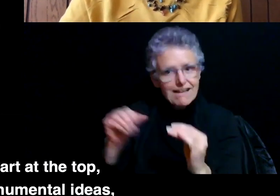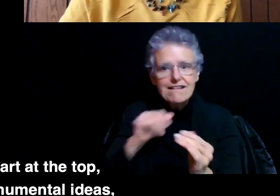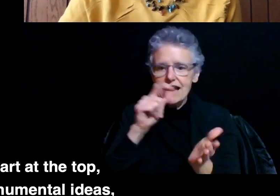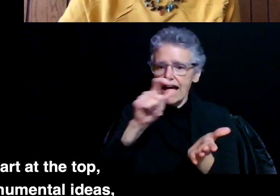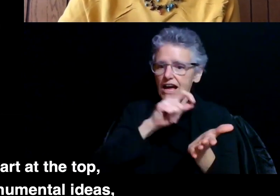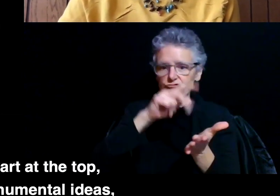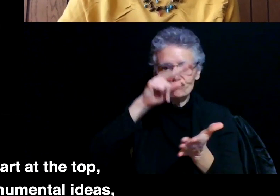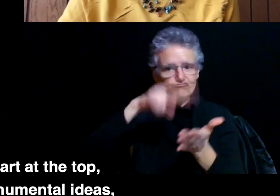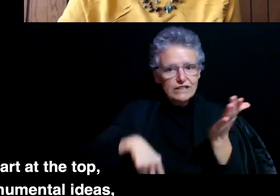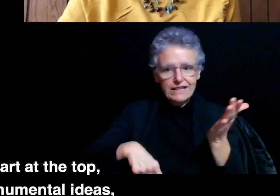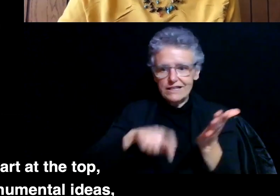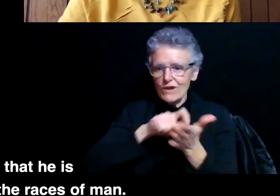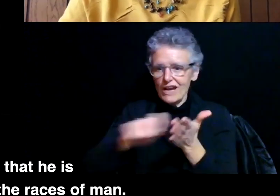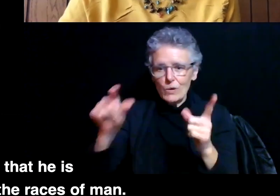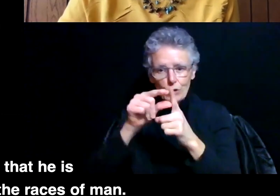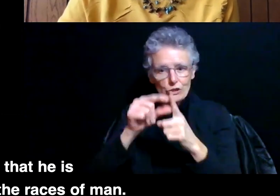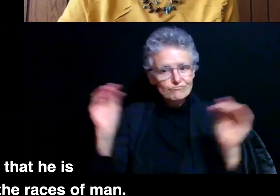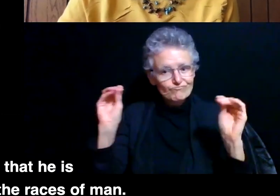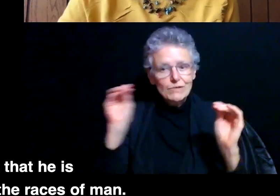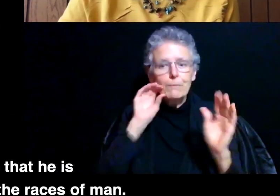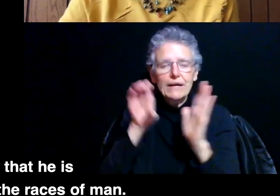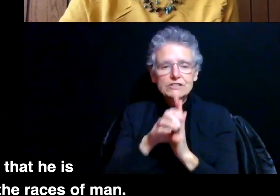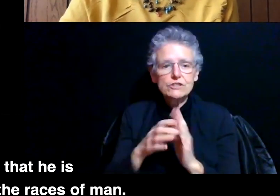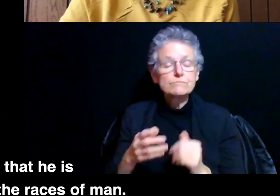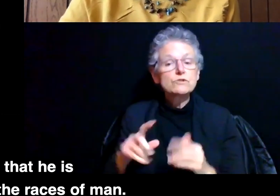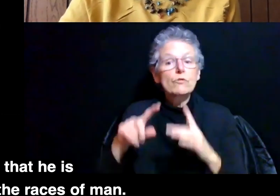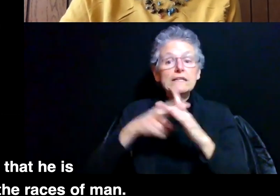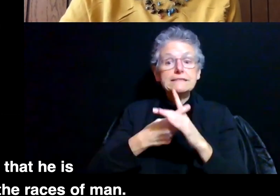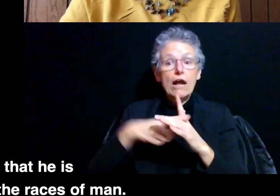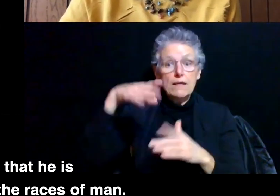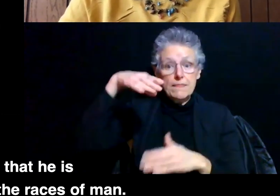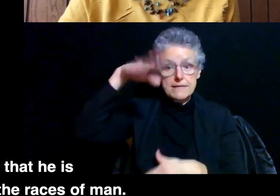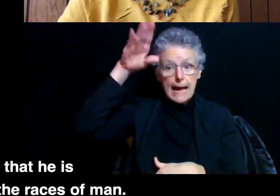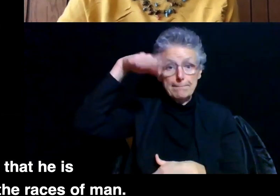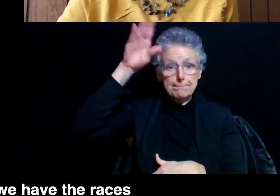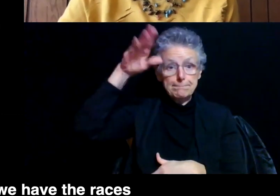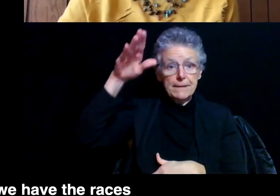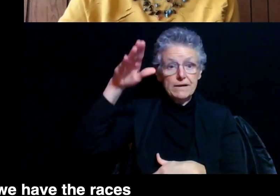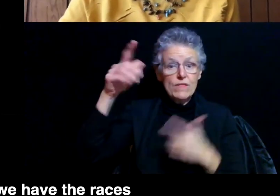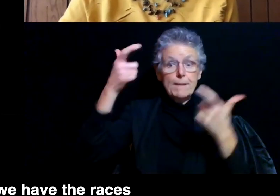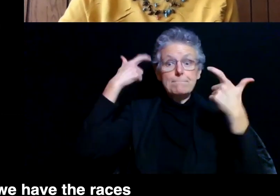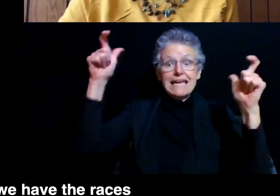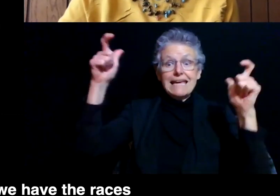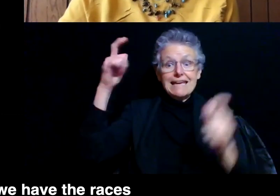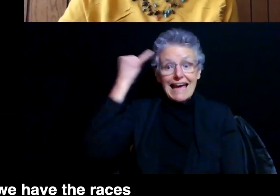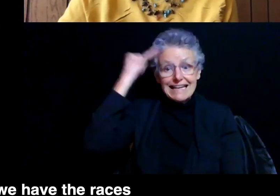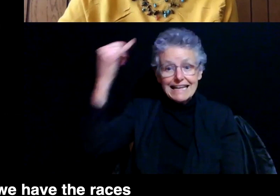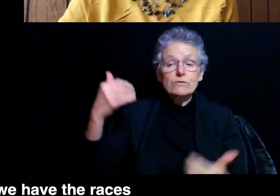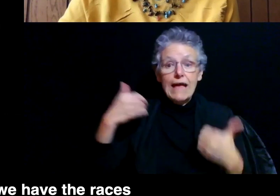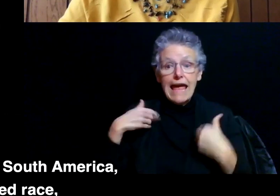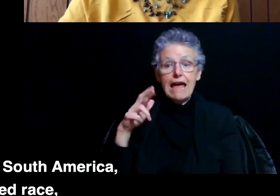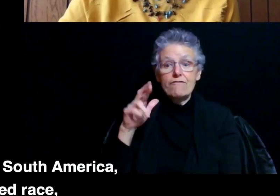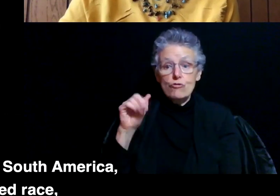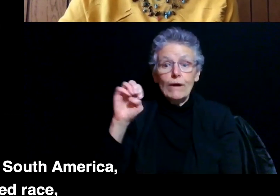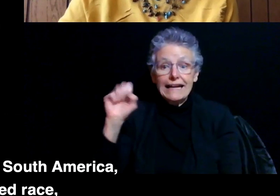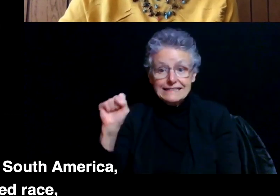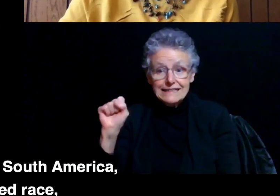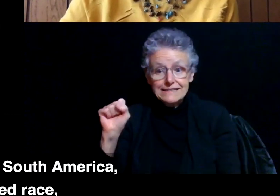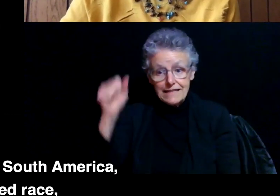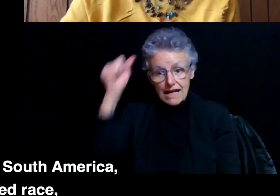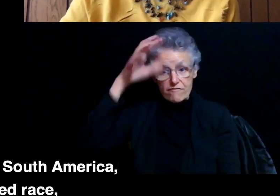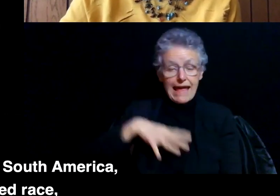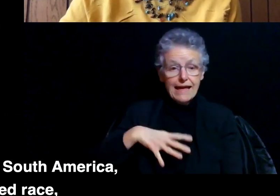with the monumental ideas, we see that he is representing the races of man. So to the left, we have the races of North and